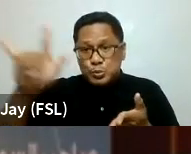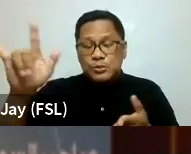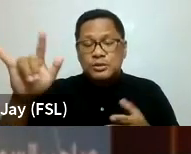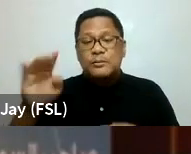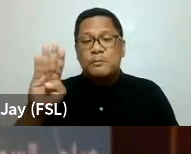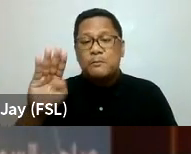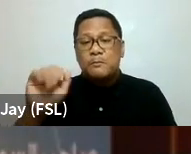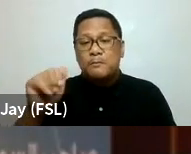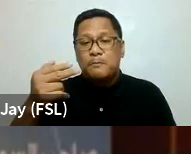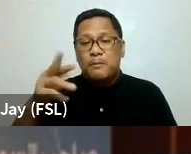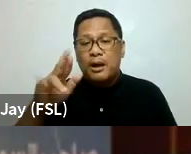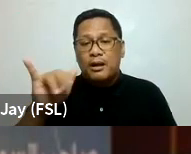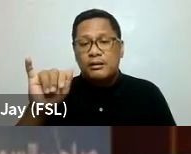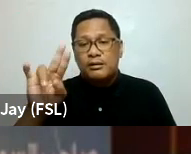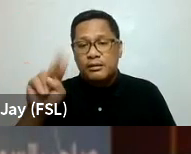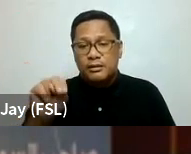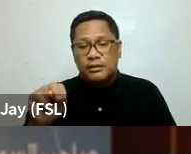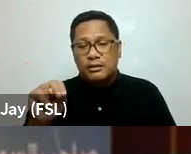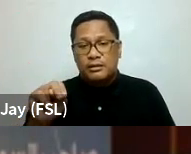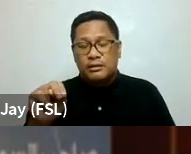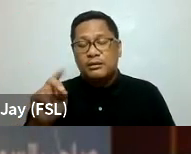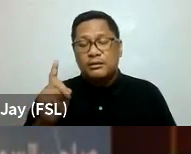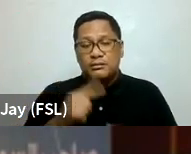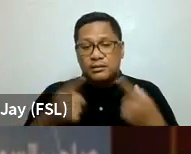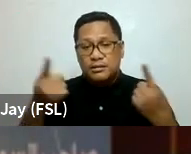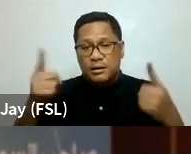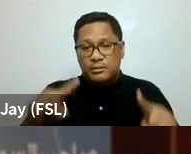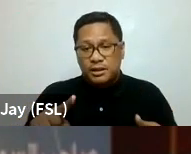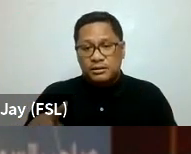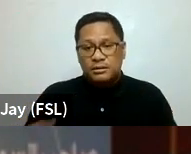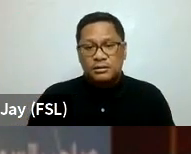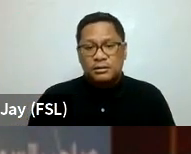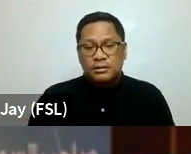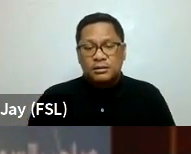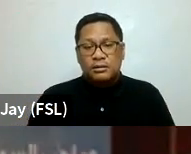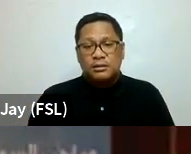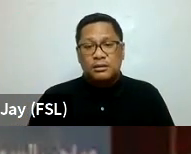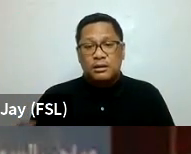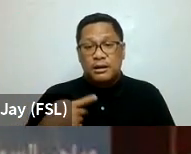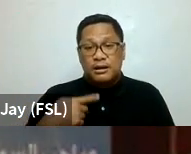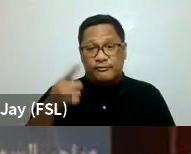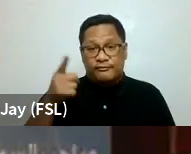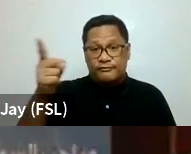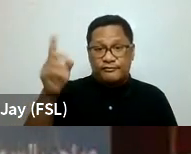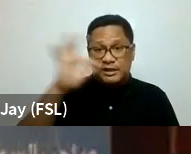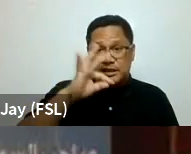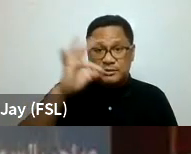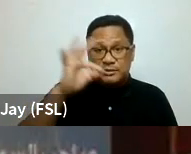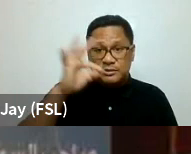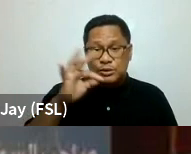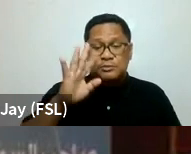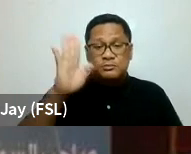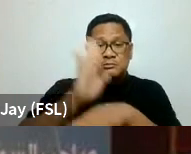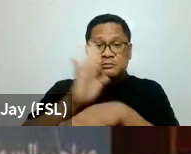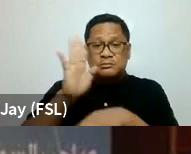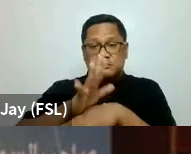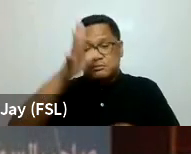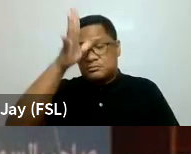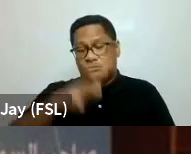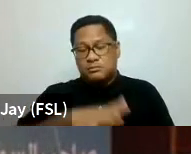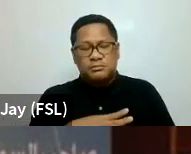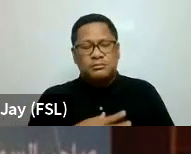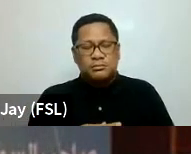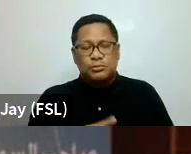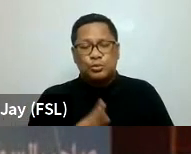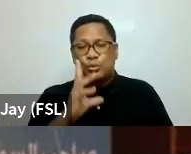Bahrain. Okay? Nagkataon naman, there was a Filipino businessman who has